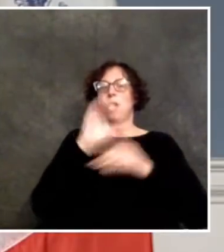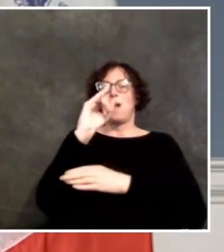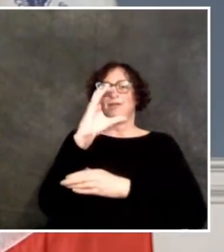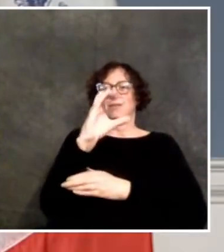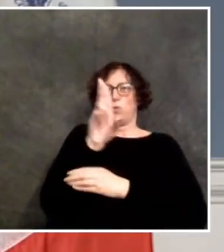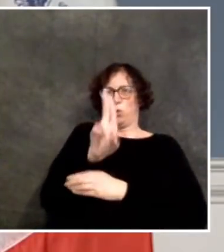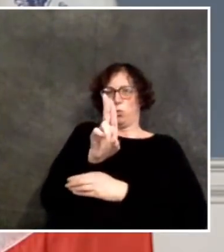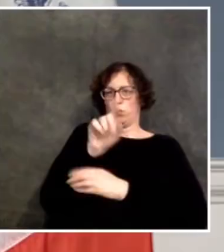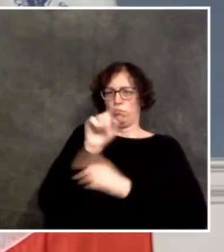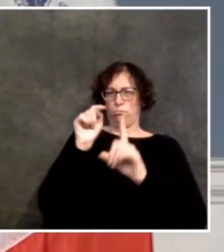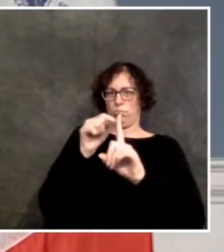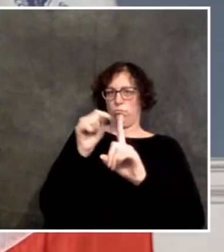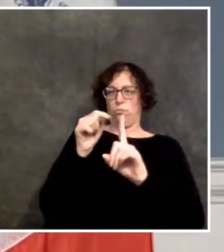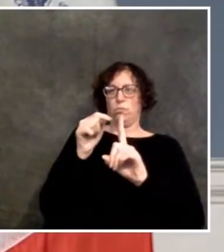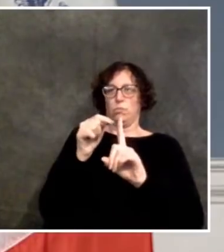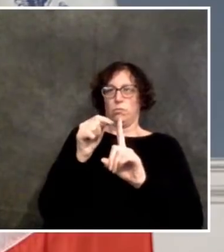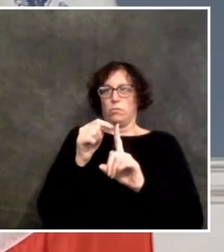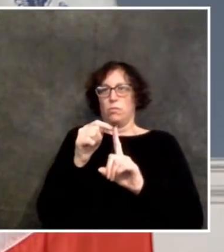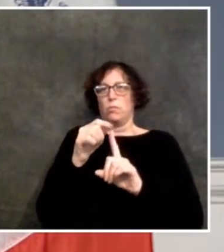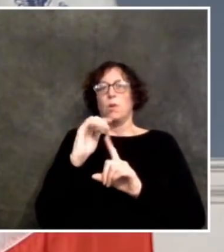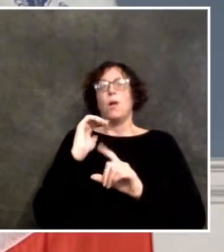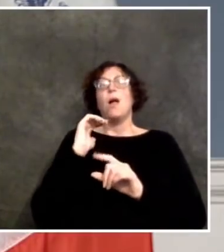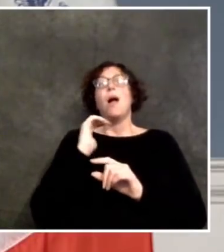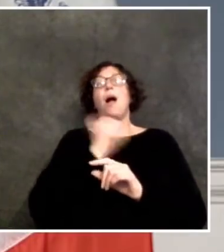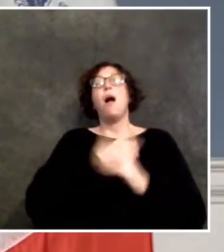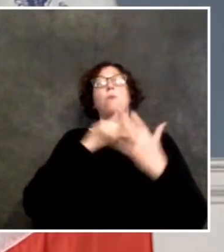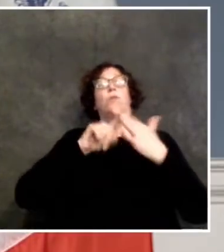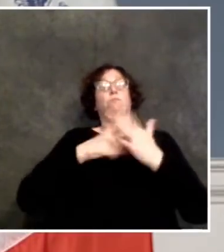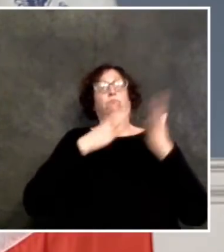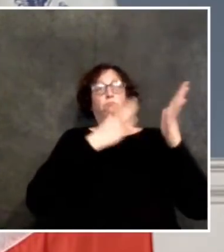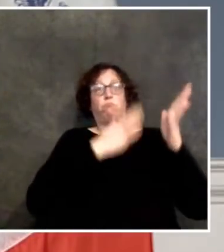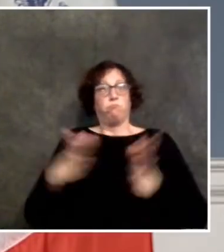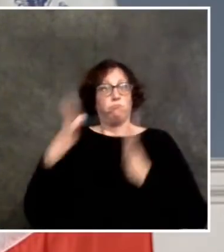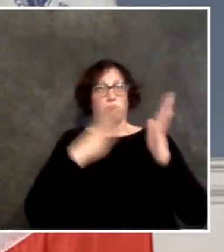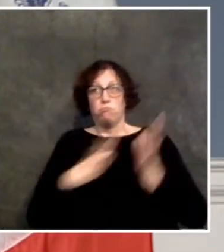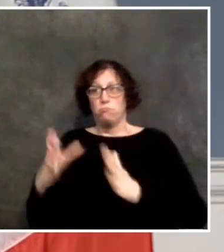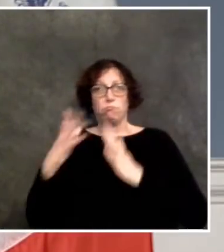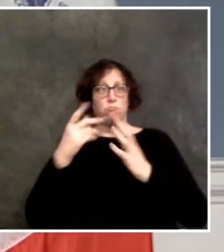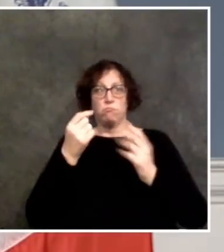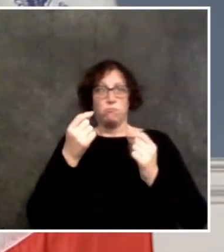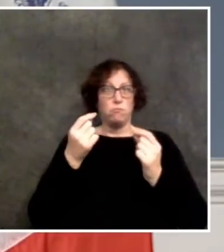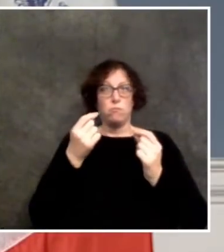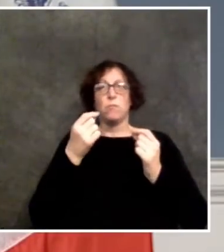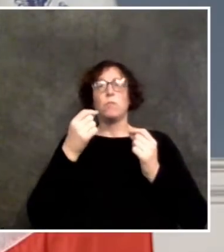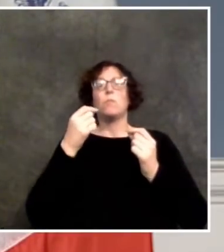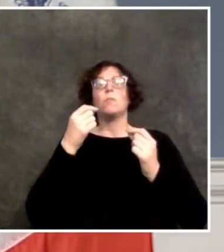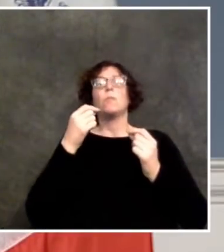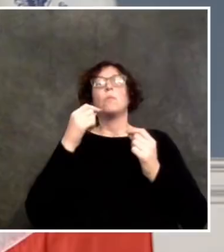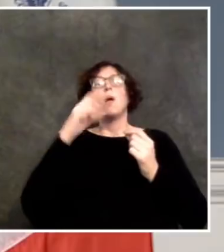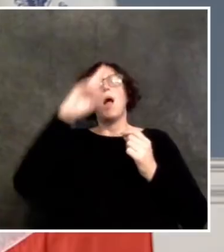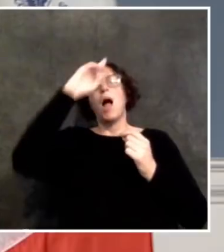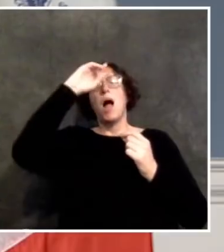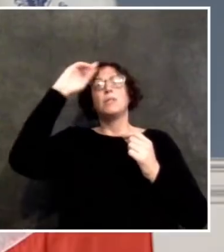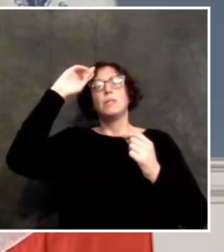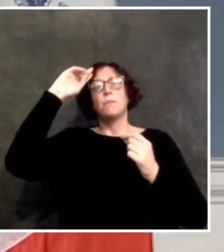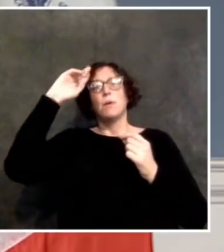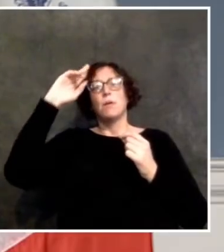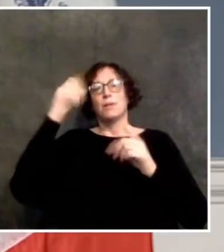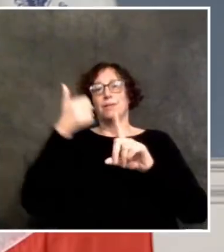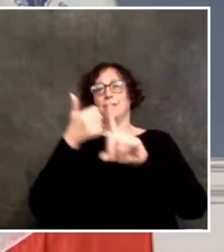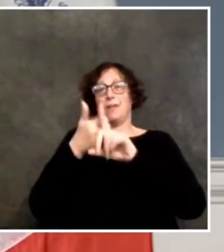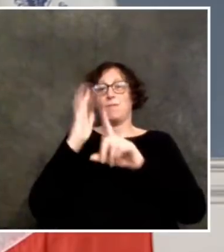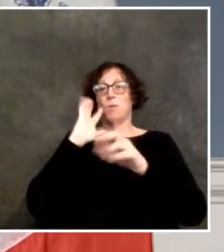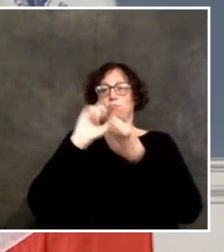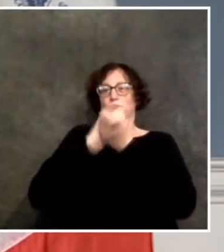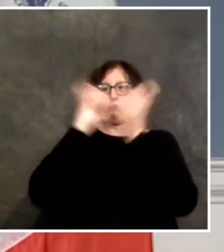on ICUs. Hospitals are going to be converted more and more to ICU. Rumsey is